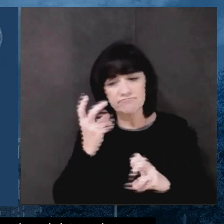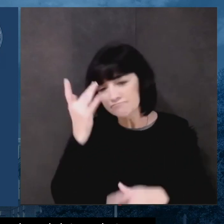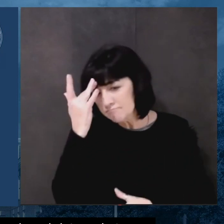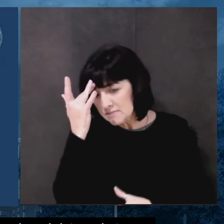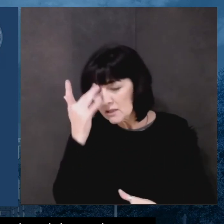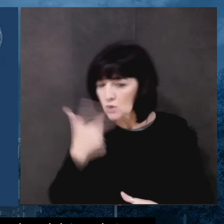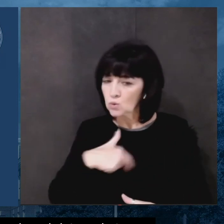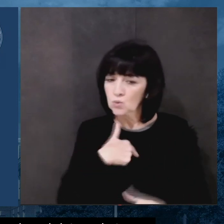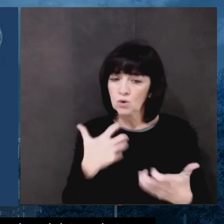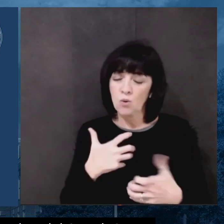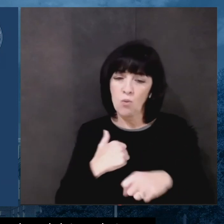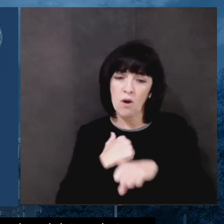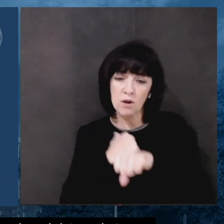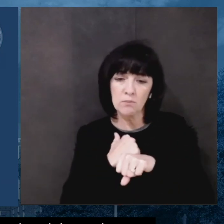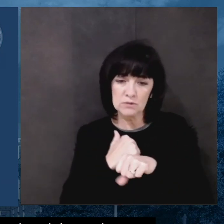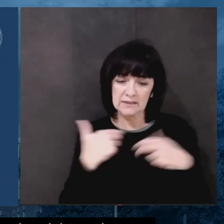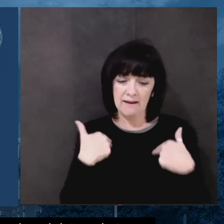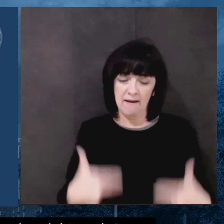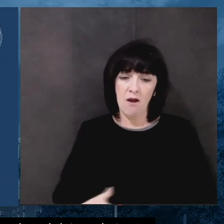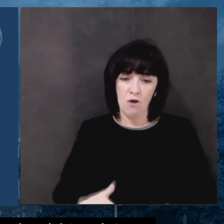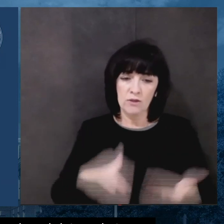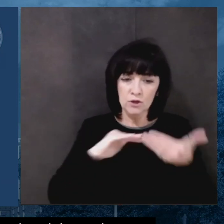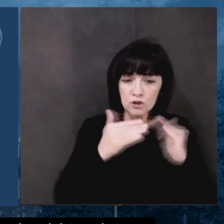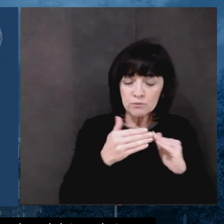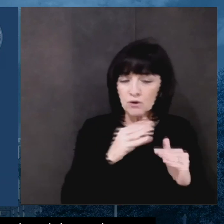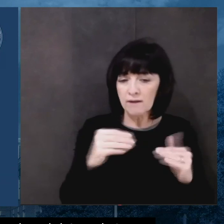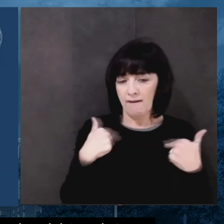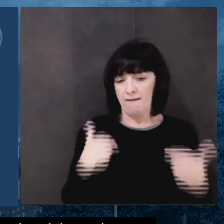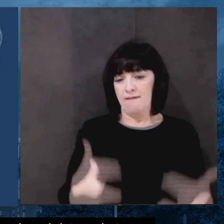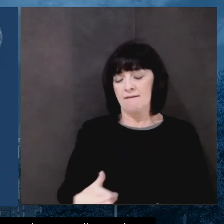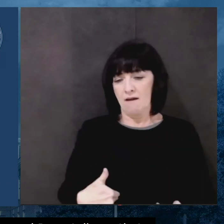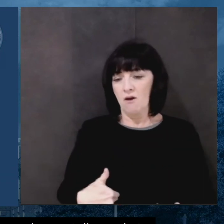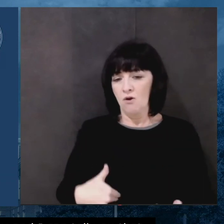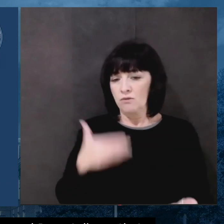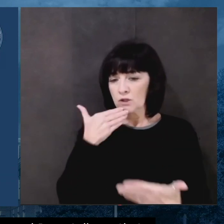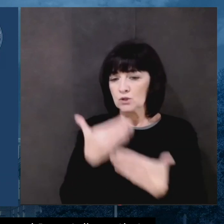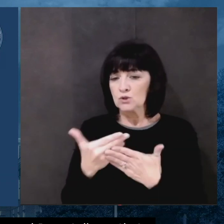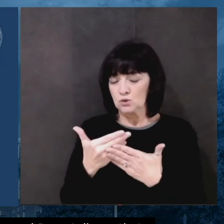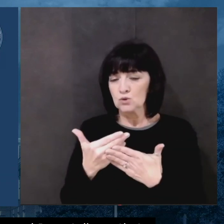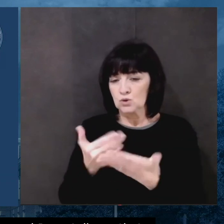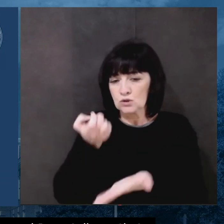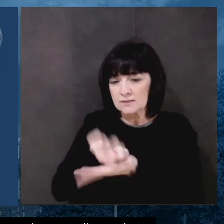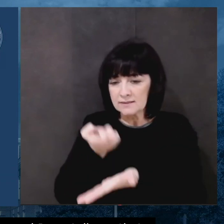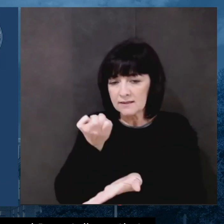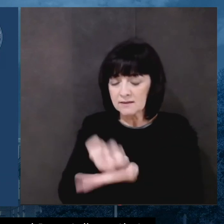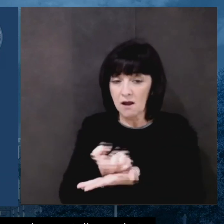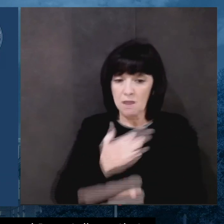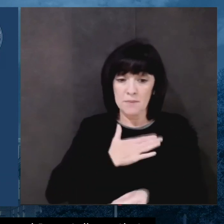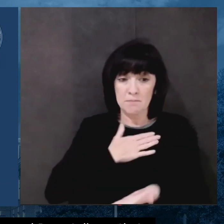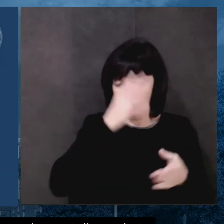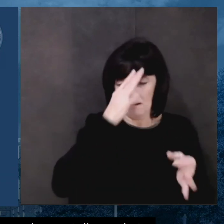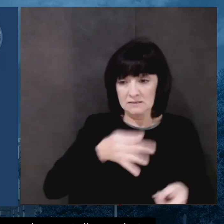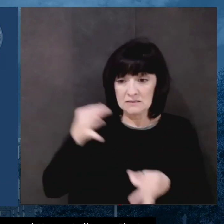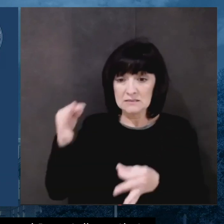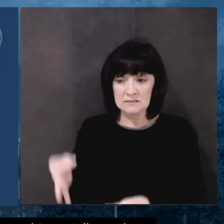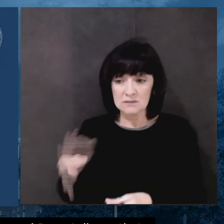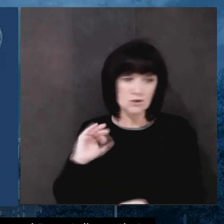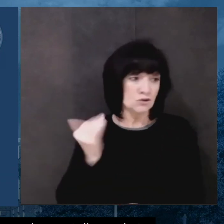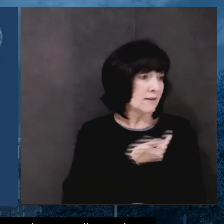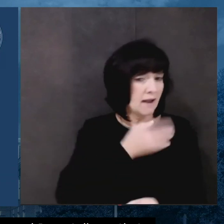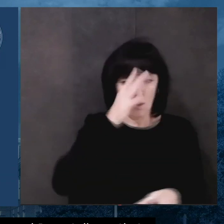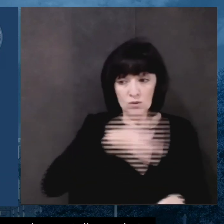healthy economy. And I can tell you that those decisions are difficult ones and ones that we will do our best